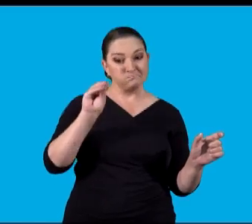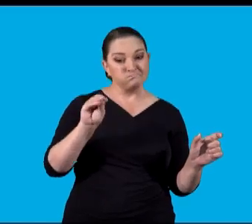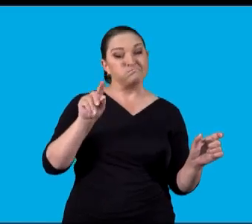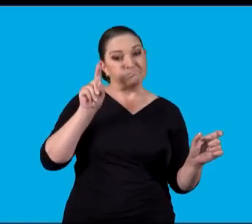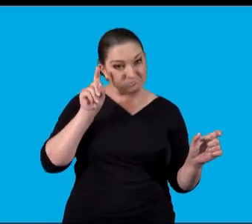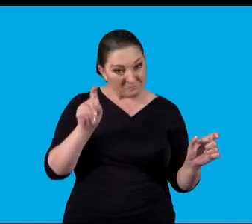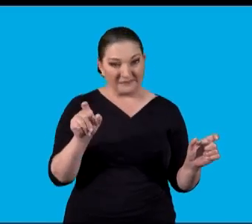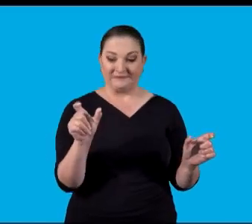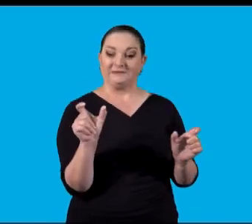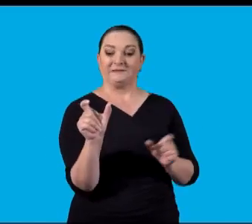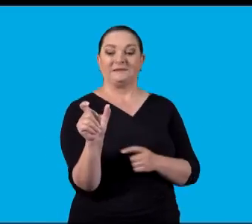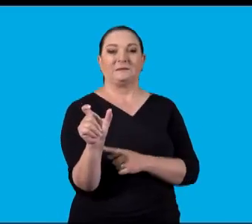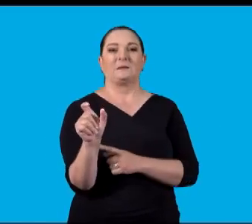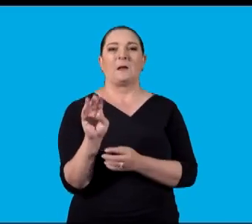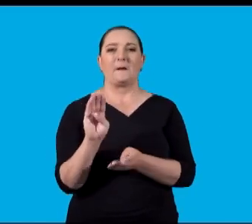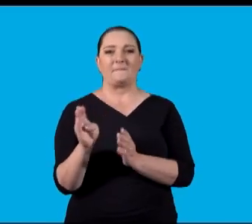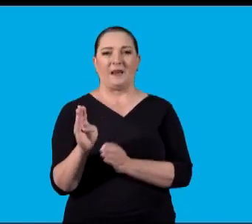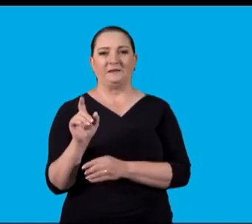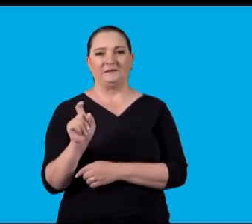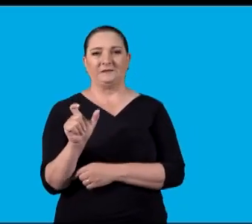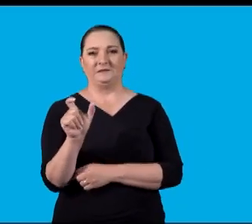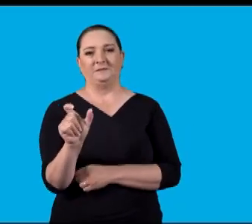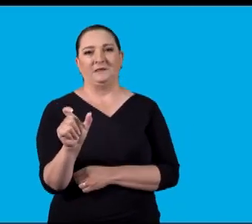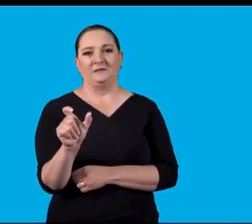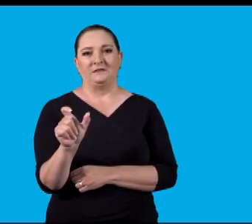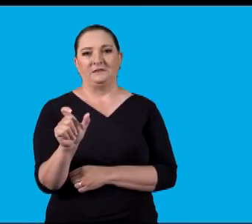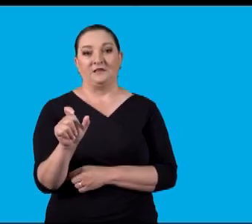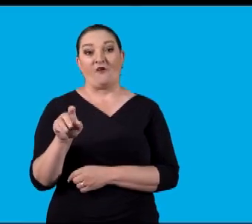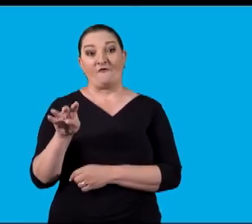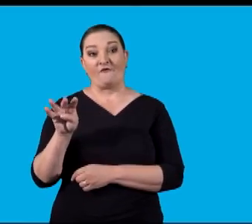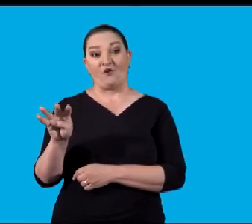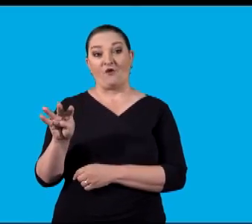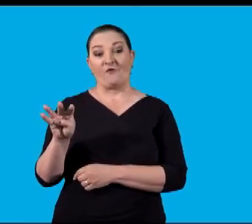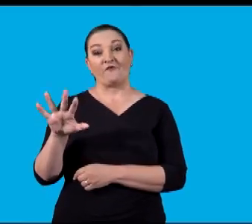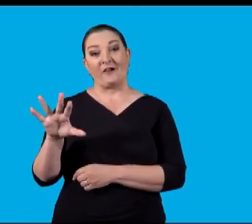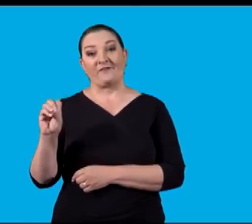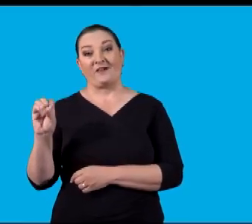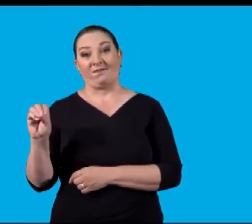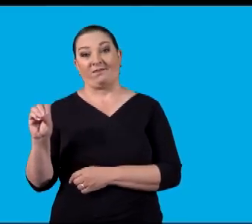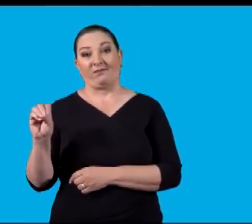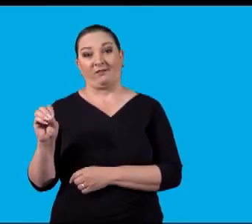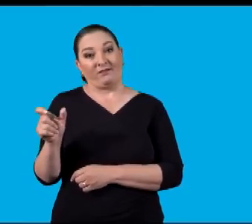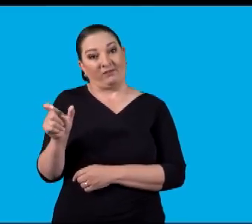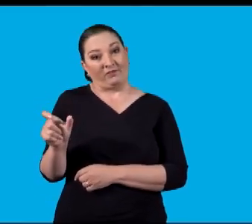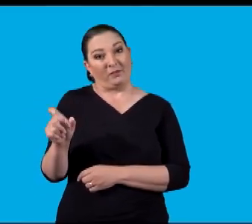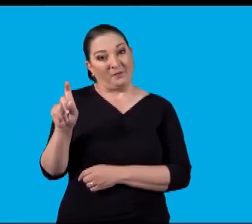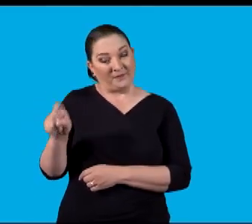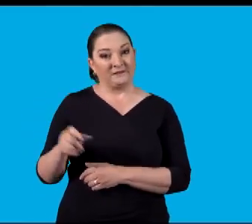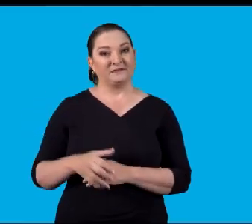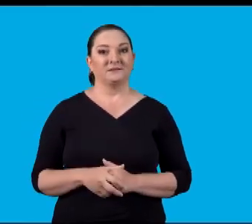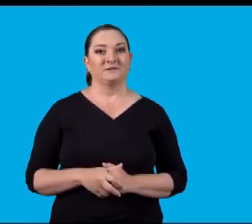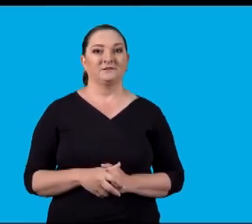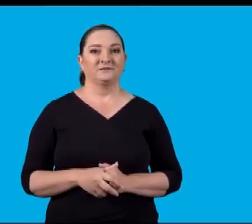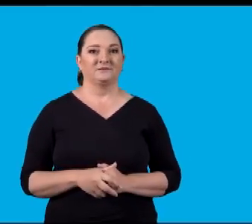here. So here I'm going to have my balance carried down. That is my 4,500. Are you still following